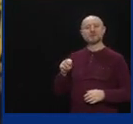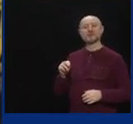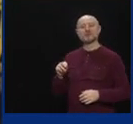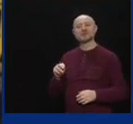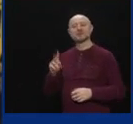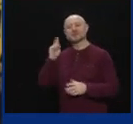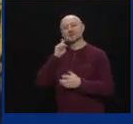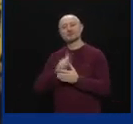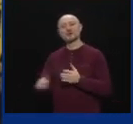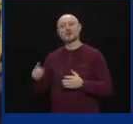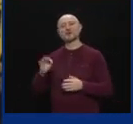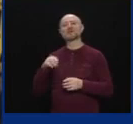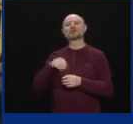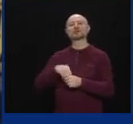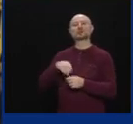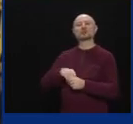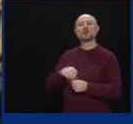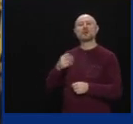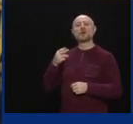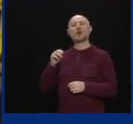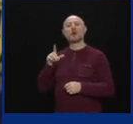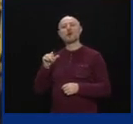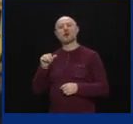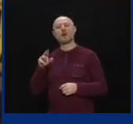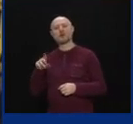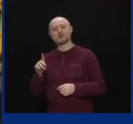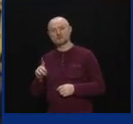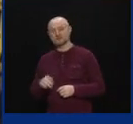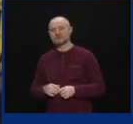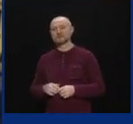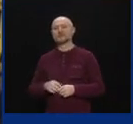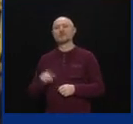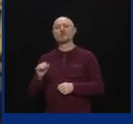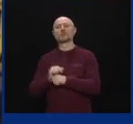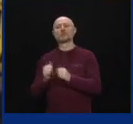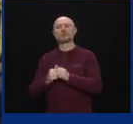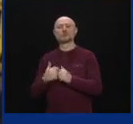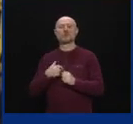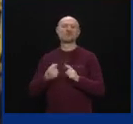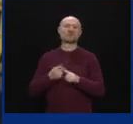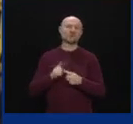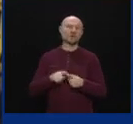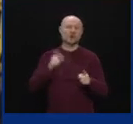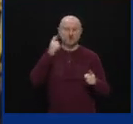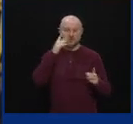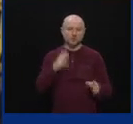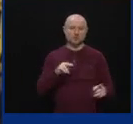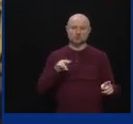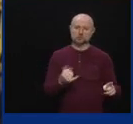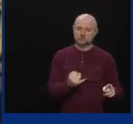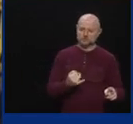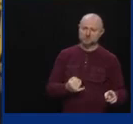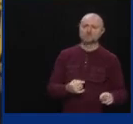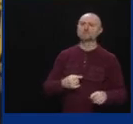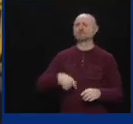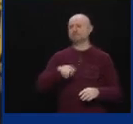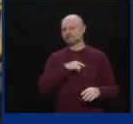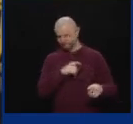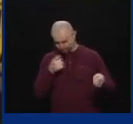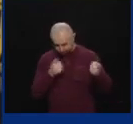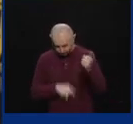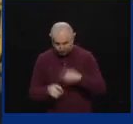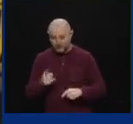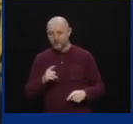Holland, and working with our friend across the river, the governor of New Jersey, we said together we're going to create the